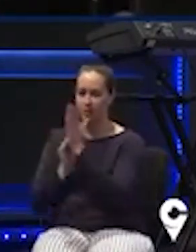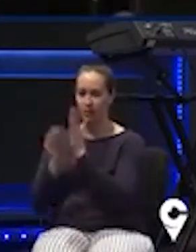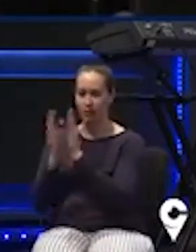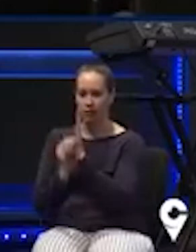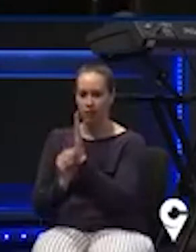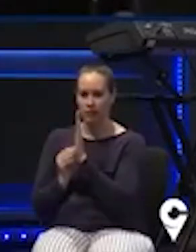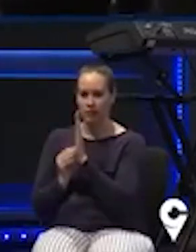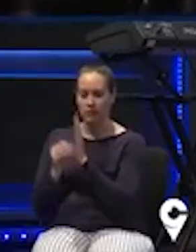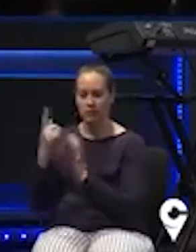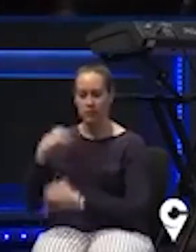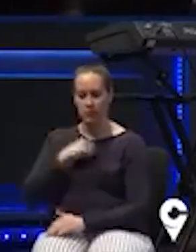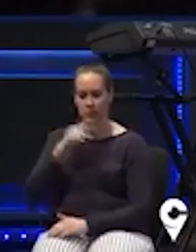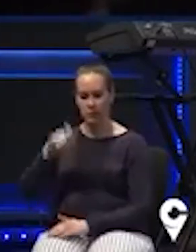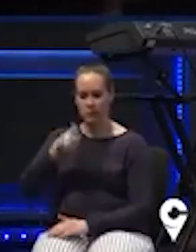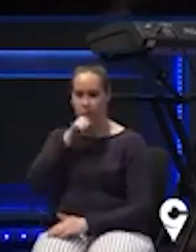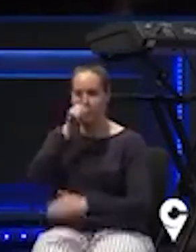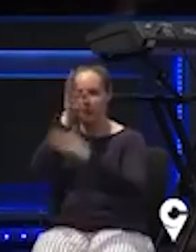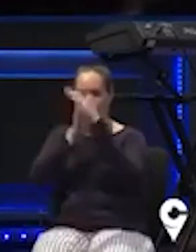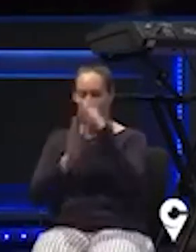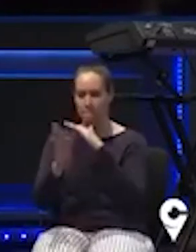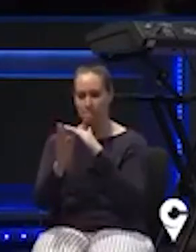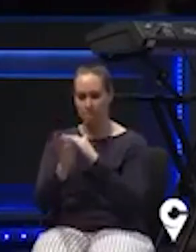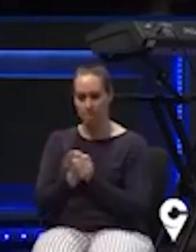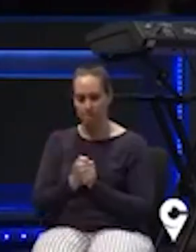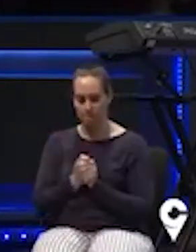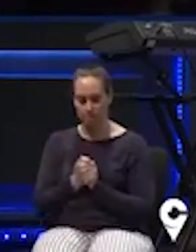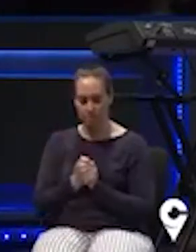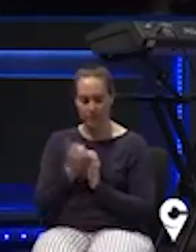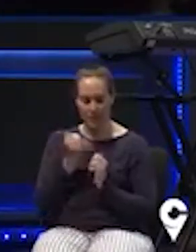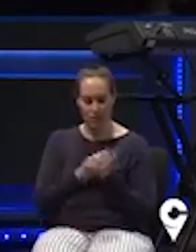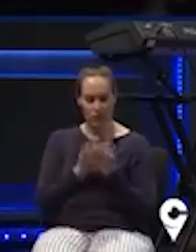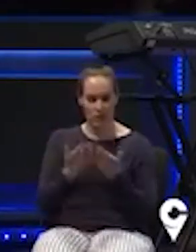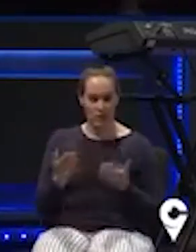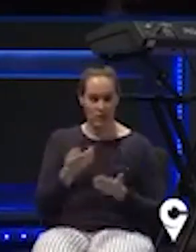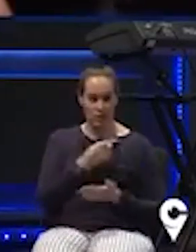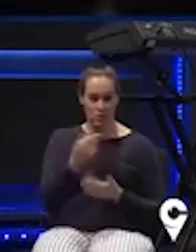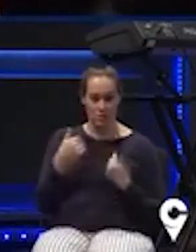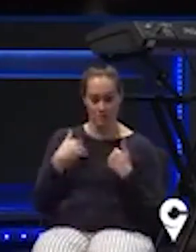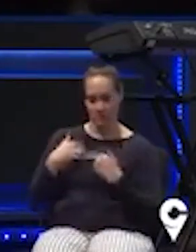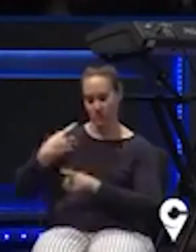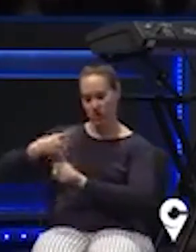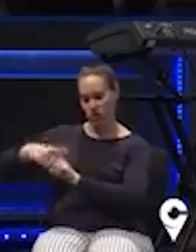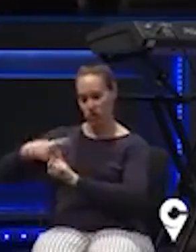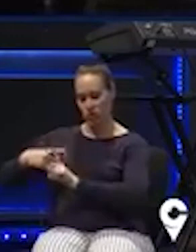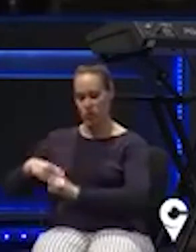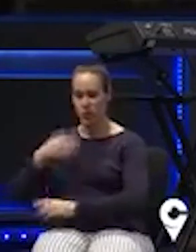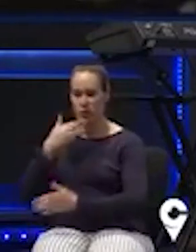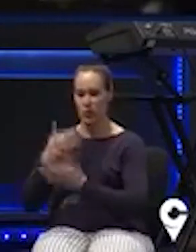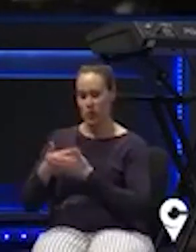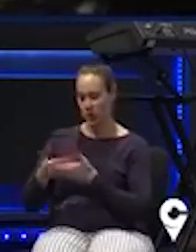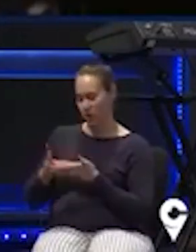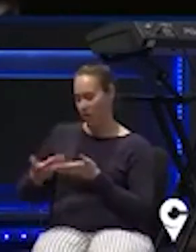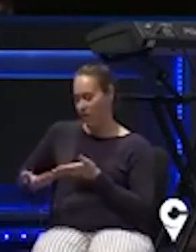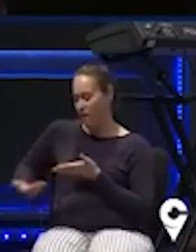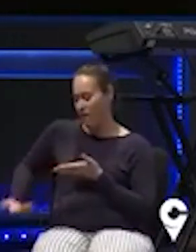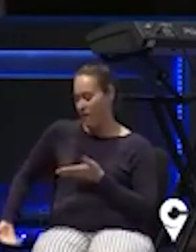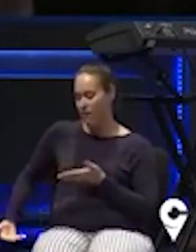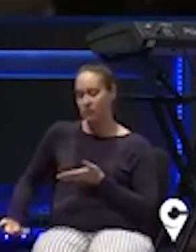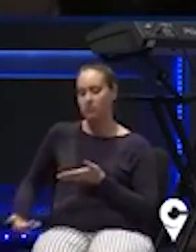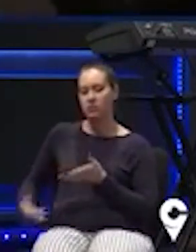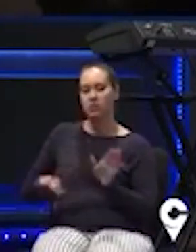are willing to set aside all that is your good stuff in order to serve anybody and everybody.